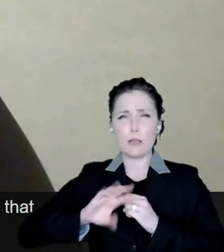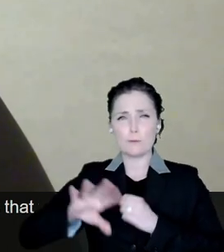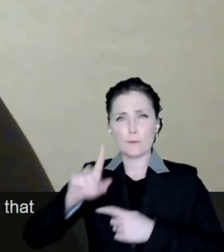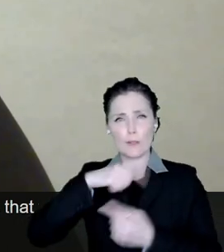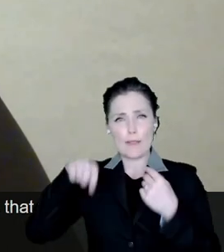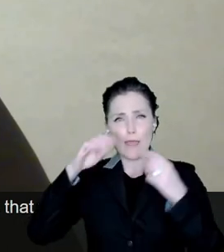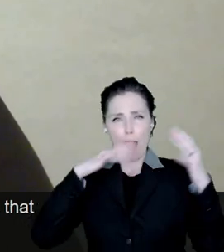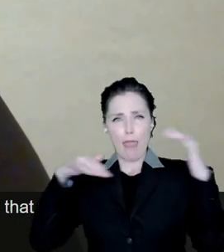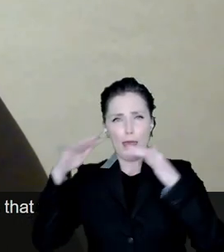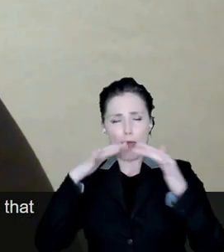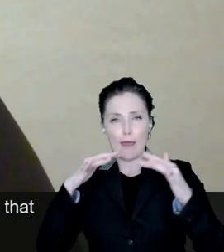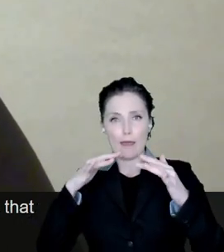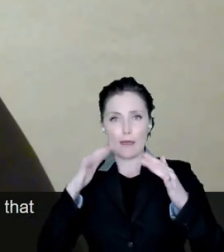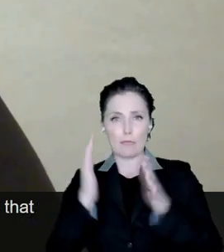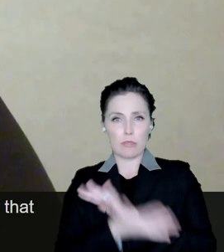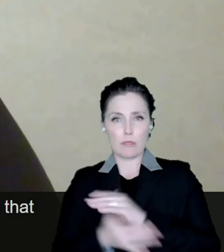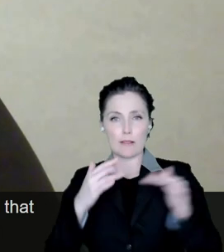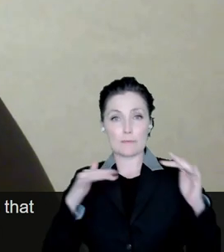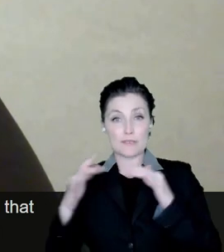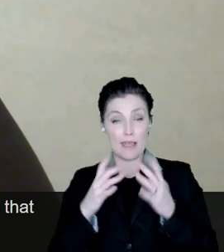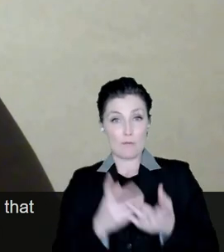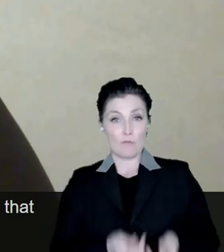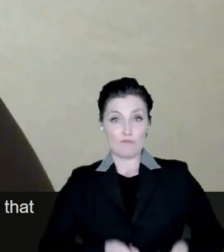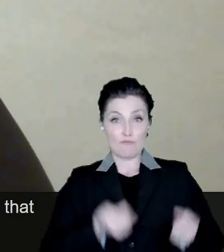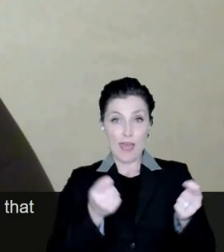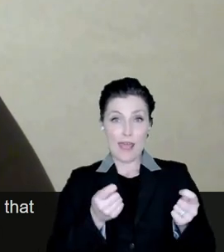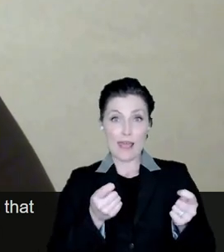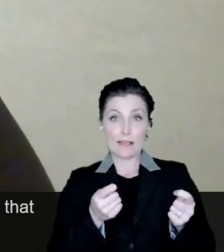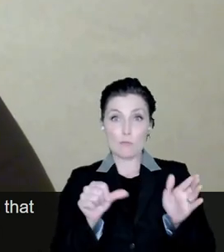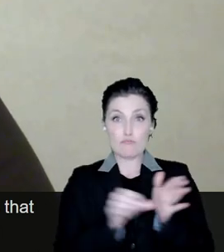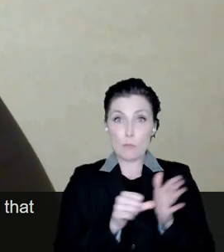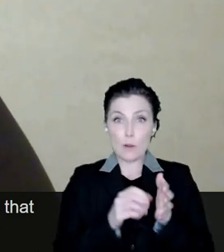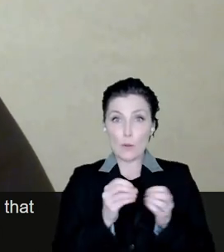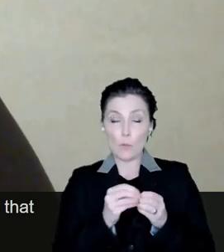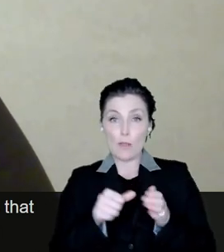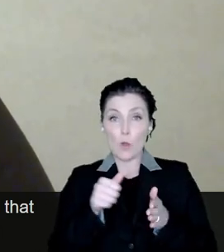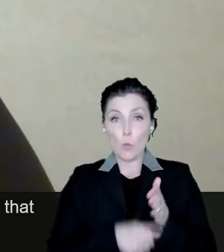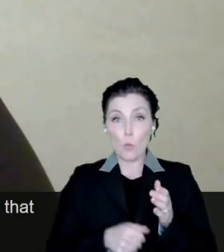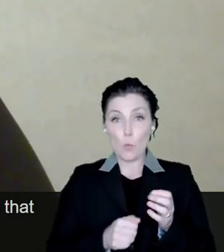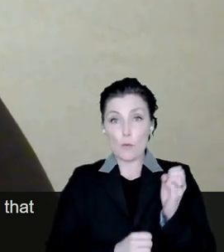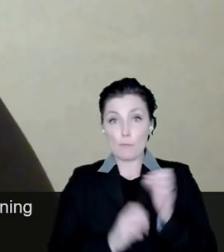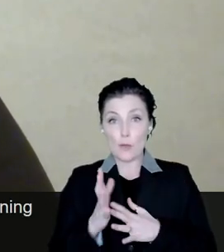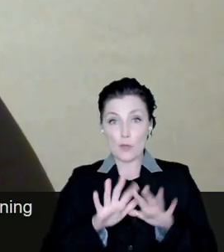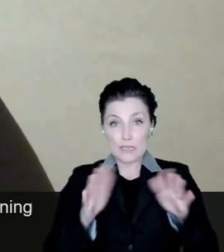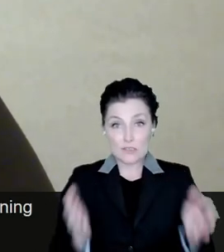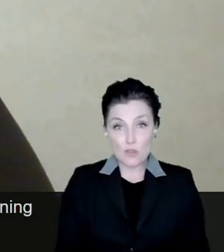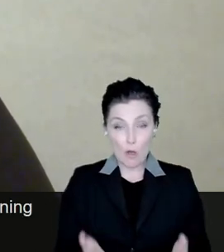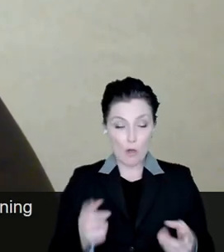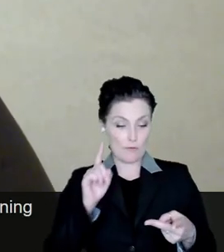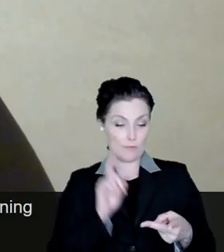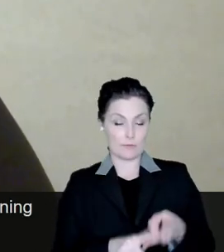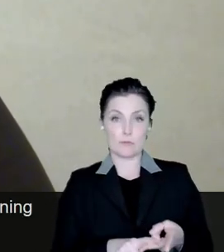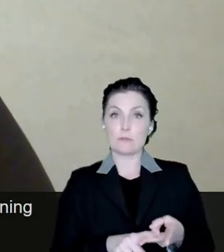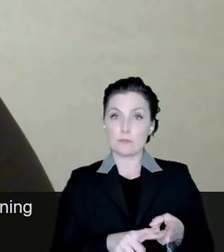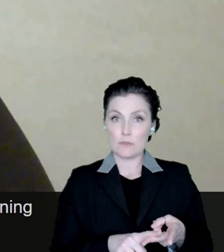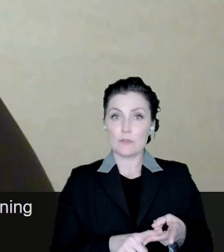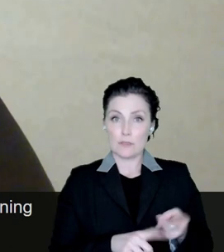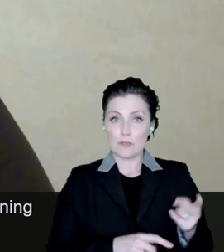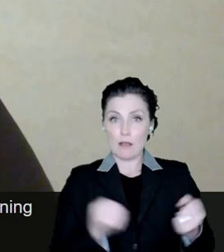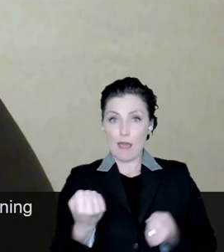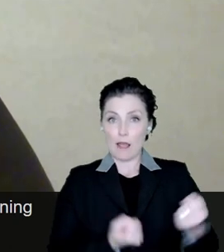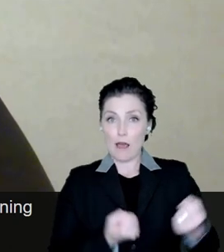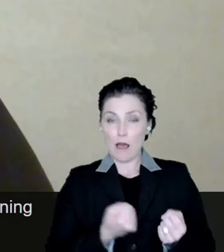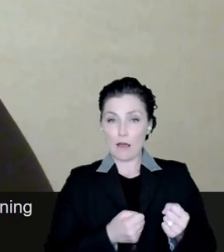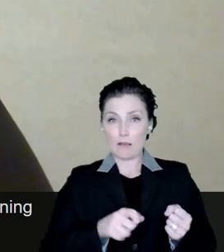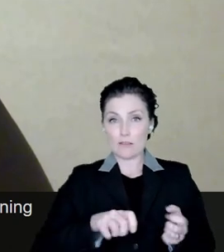awareness about things like idling and wood burning stoves, and also making sure that people know that there are sometimes our